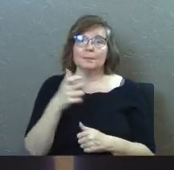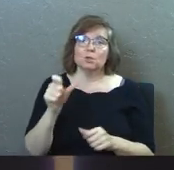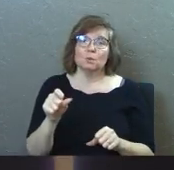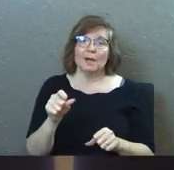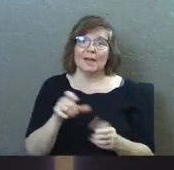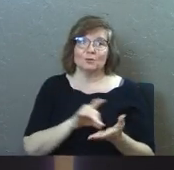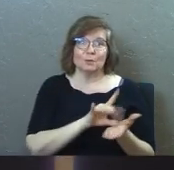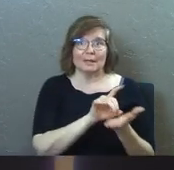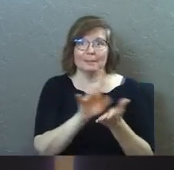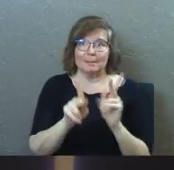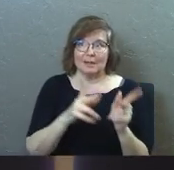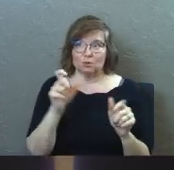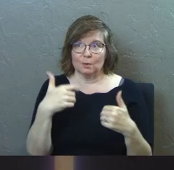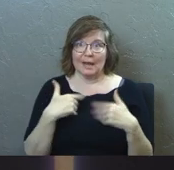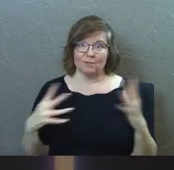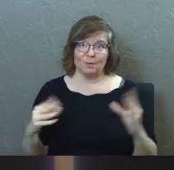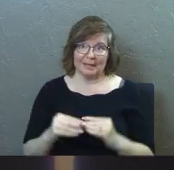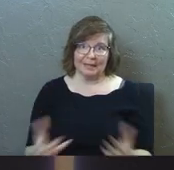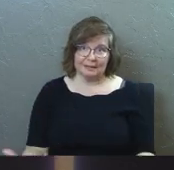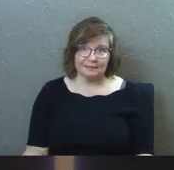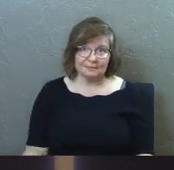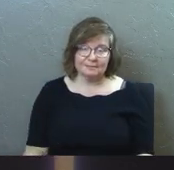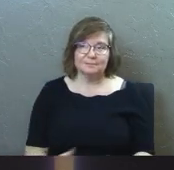Because you got to kick people out so you can have your meeting.